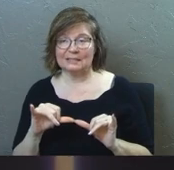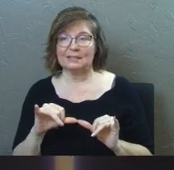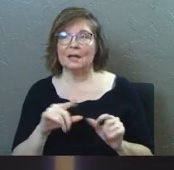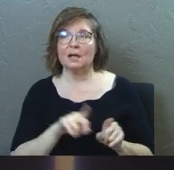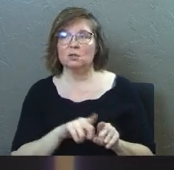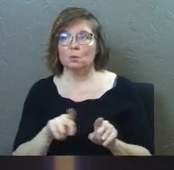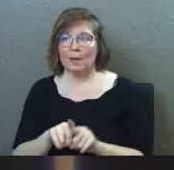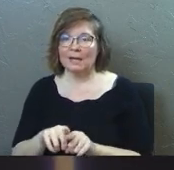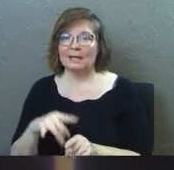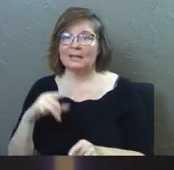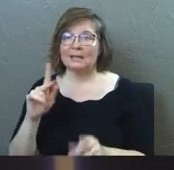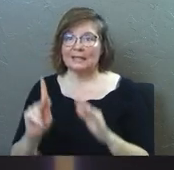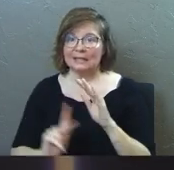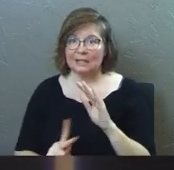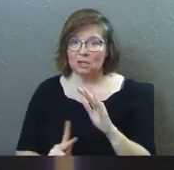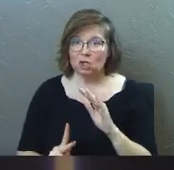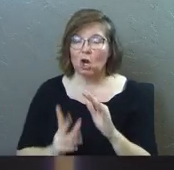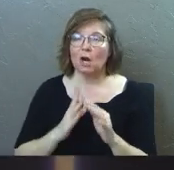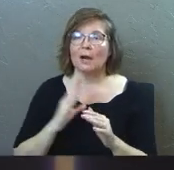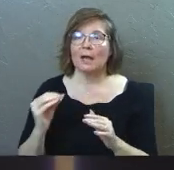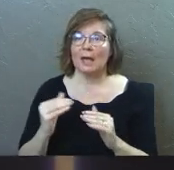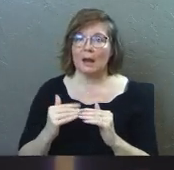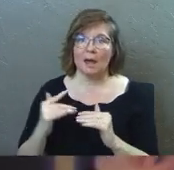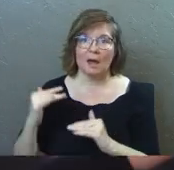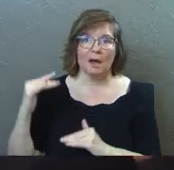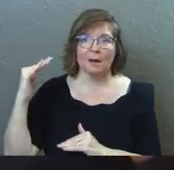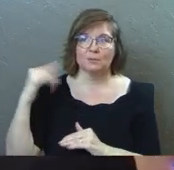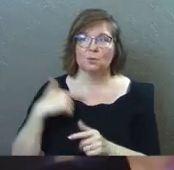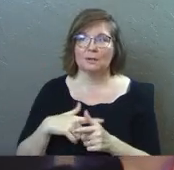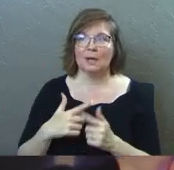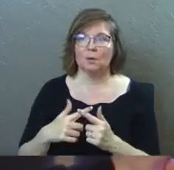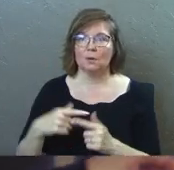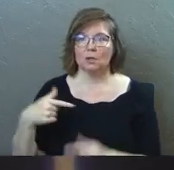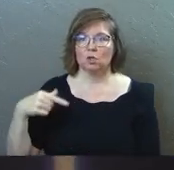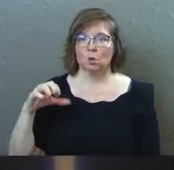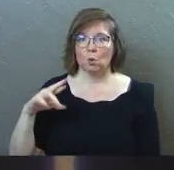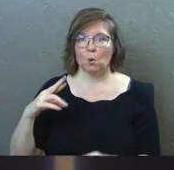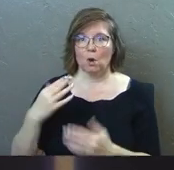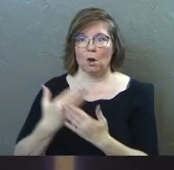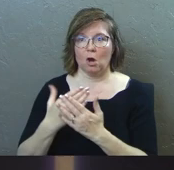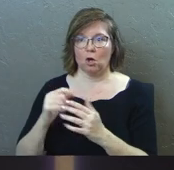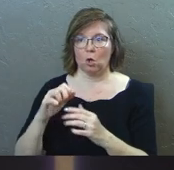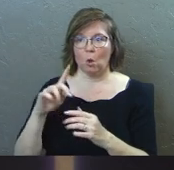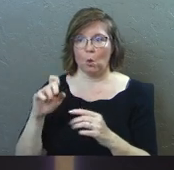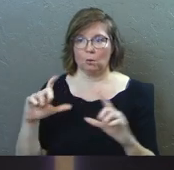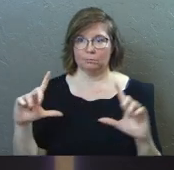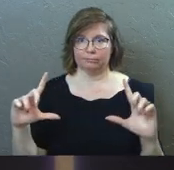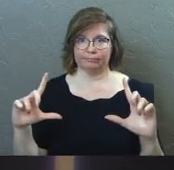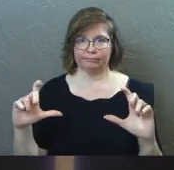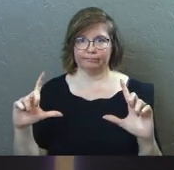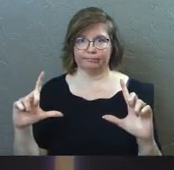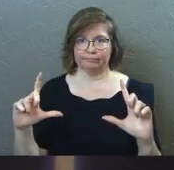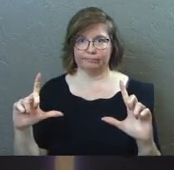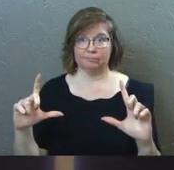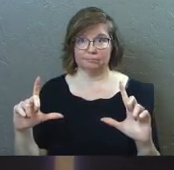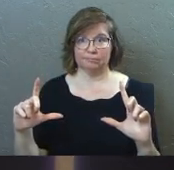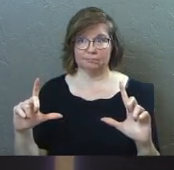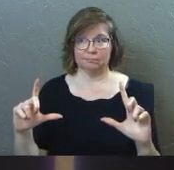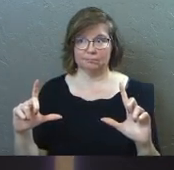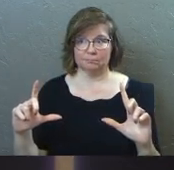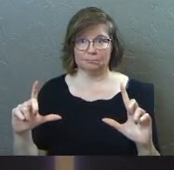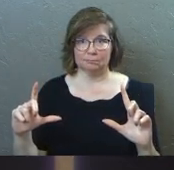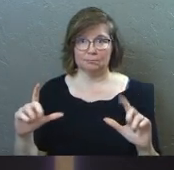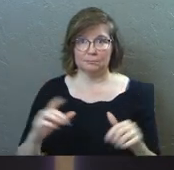as well, kindergarten and up. So then we've got the QR code, Nola, on that, on the t-shirts. Here it